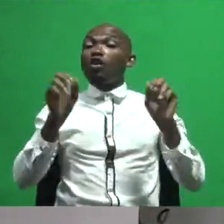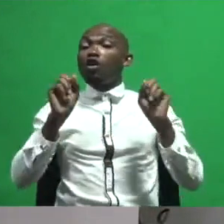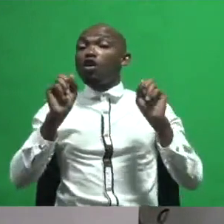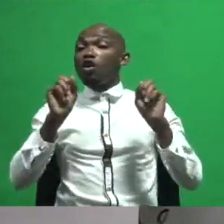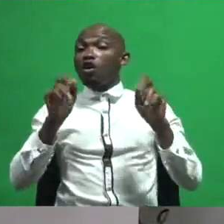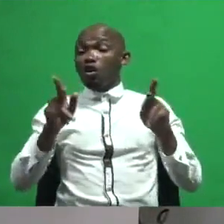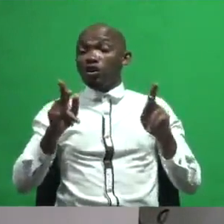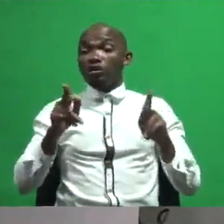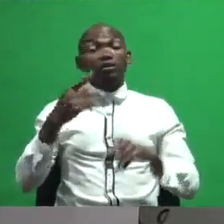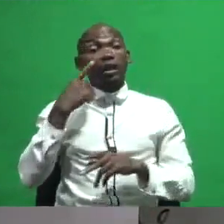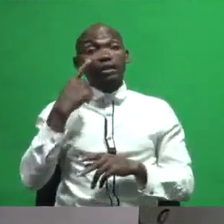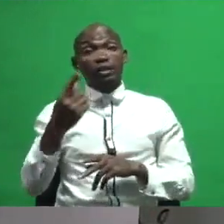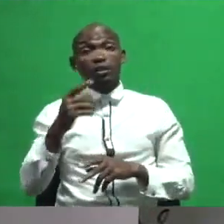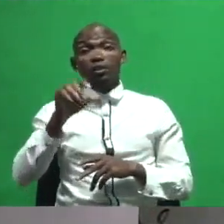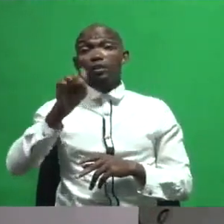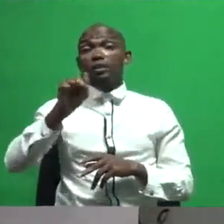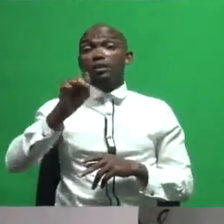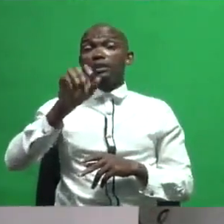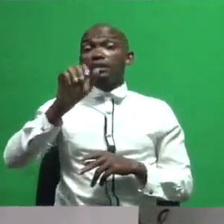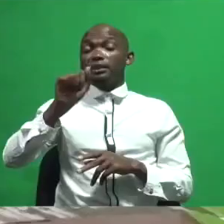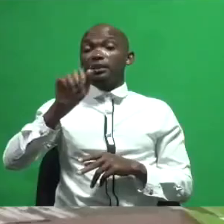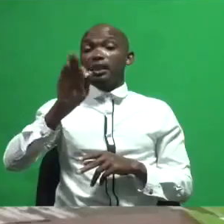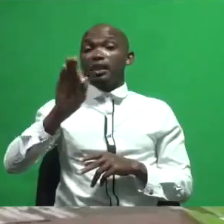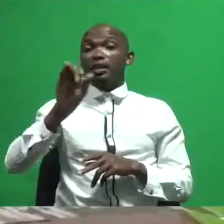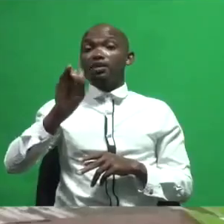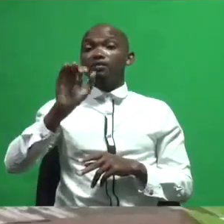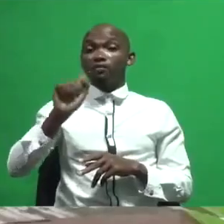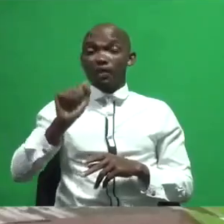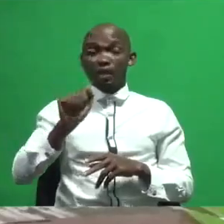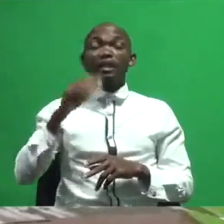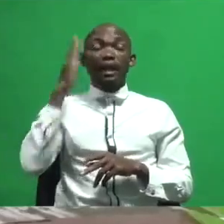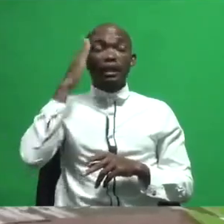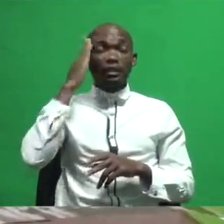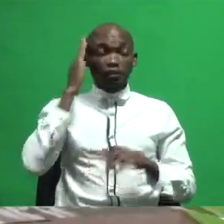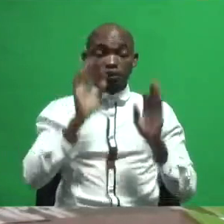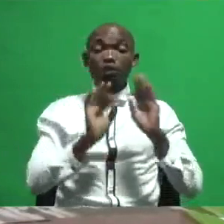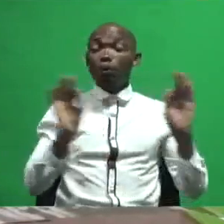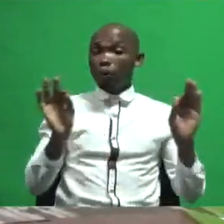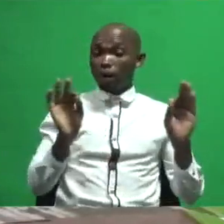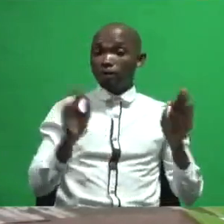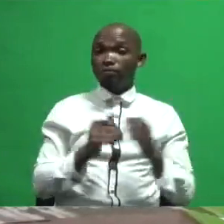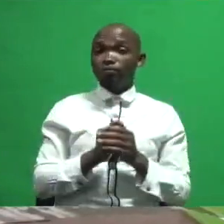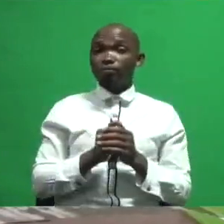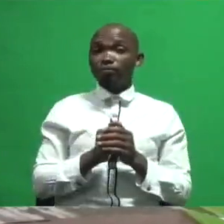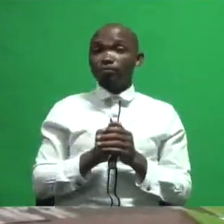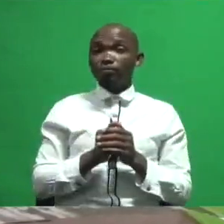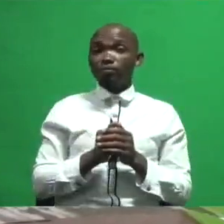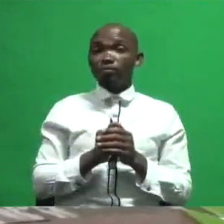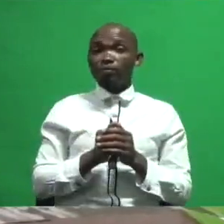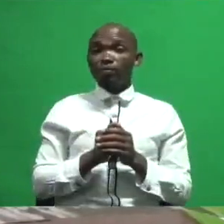So now, let us look if Sophia have understood well on the concept of